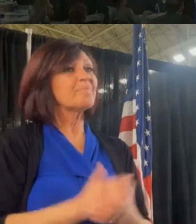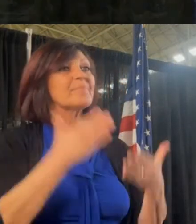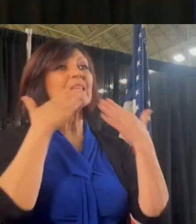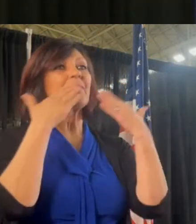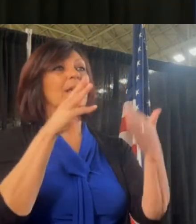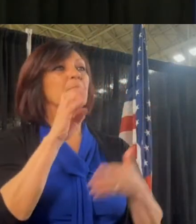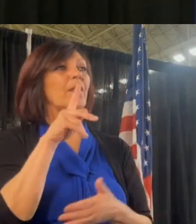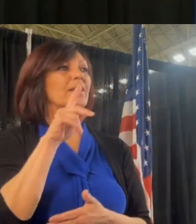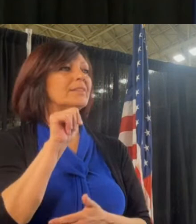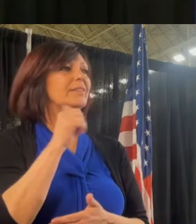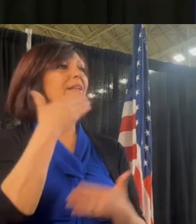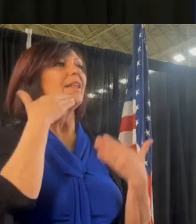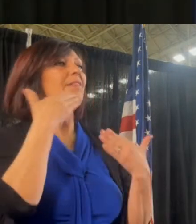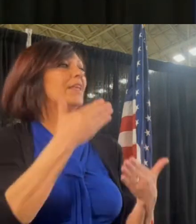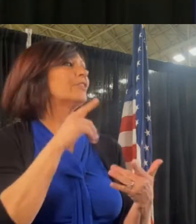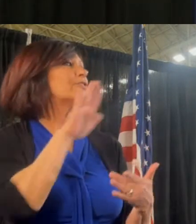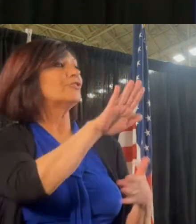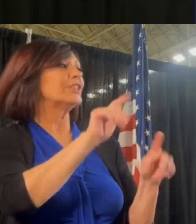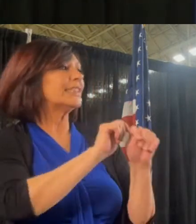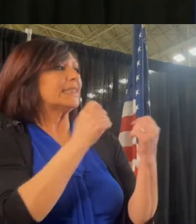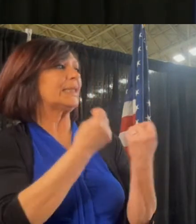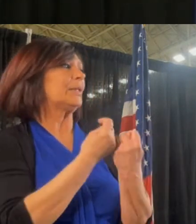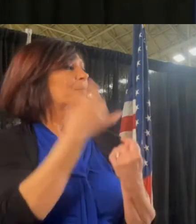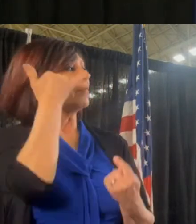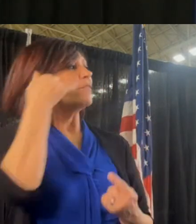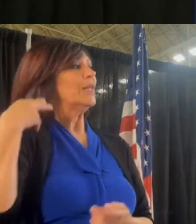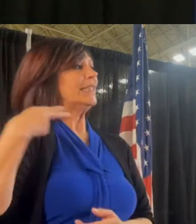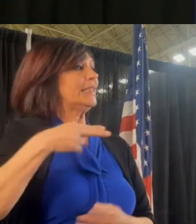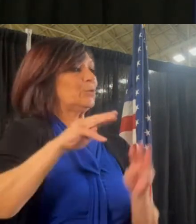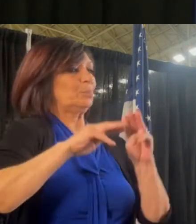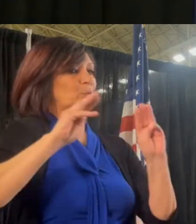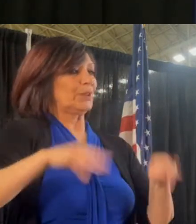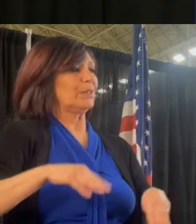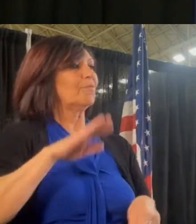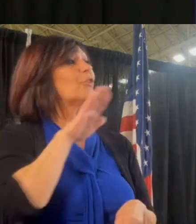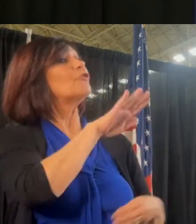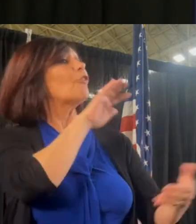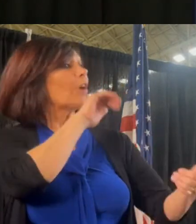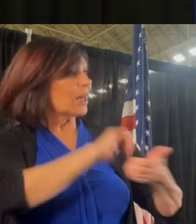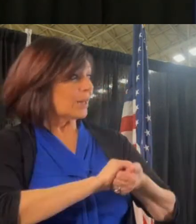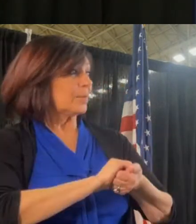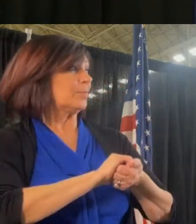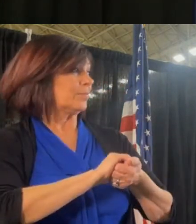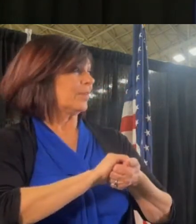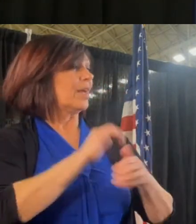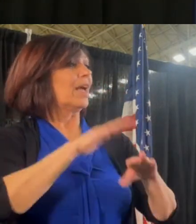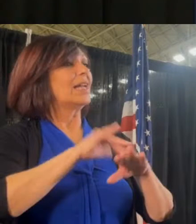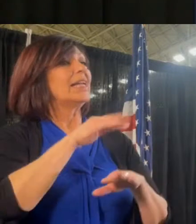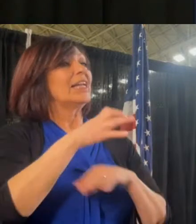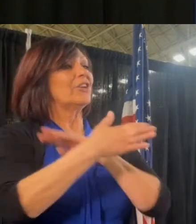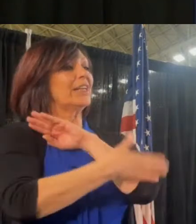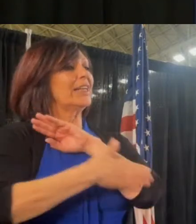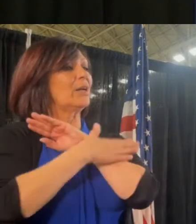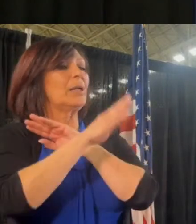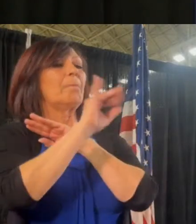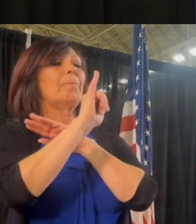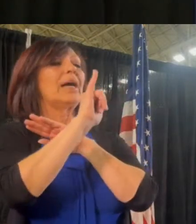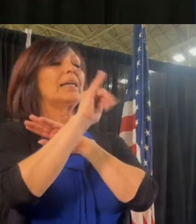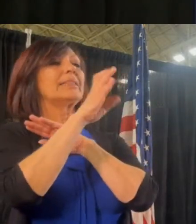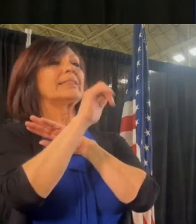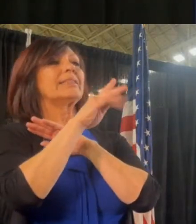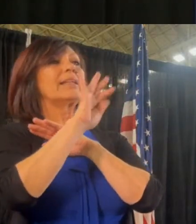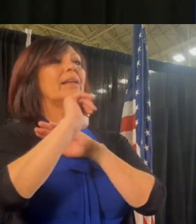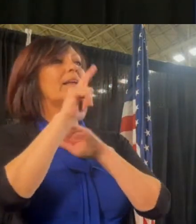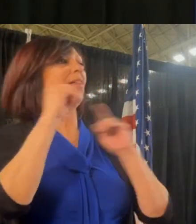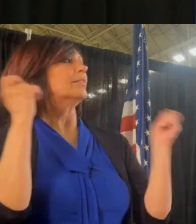Thank you, Melissa, and thank you to your team at the Buffalo History Museum for your collaboration on Erie County's bicentennial celebration,